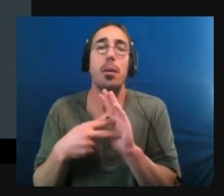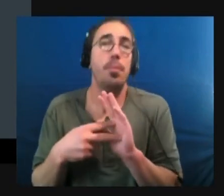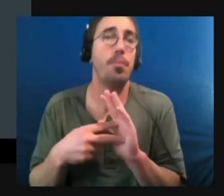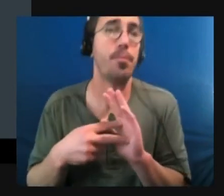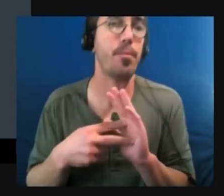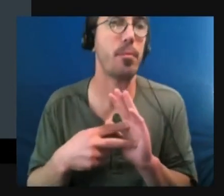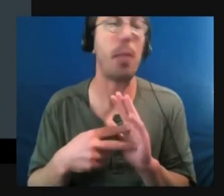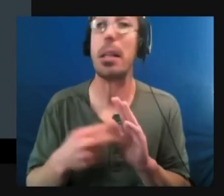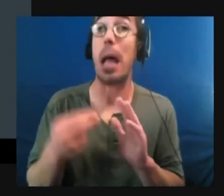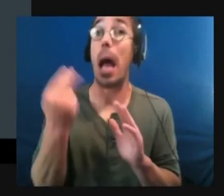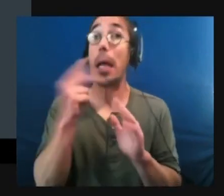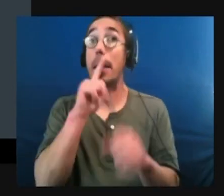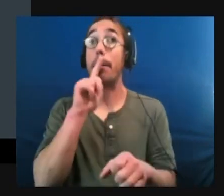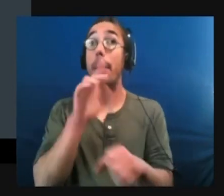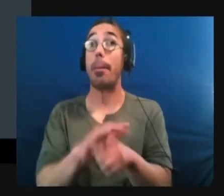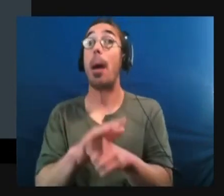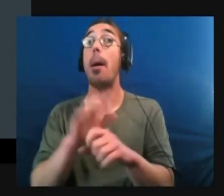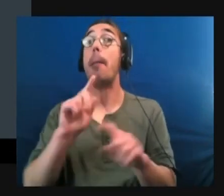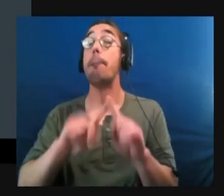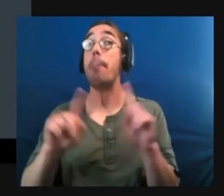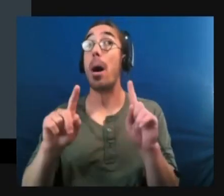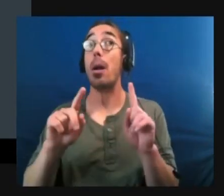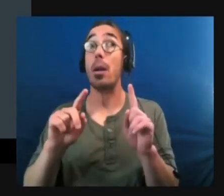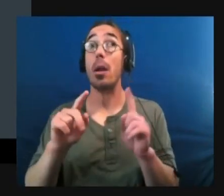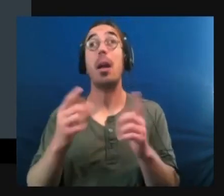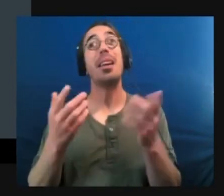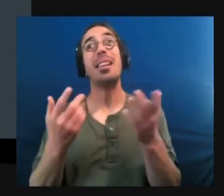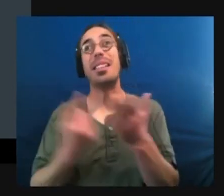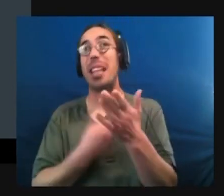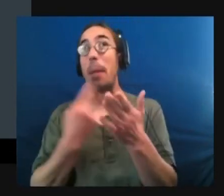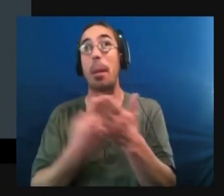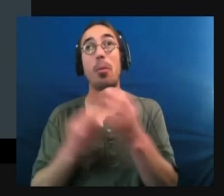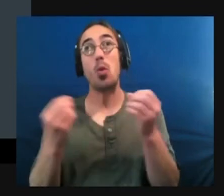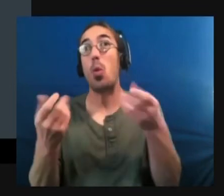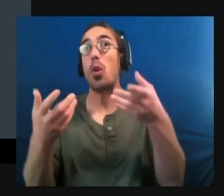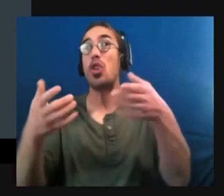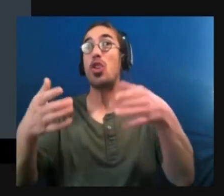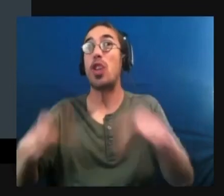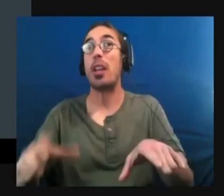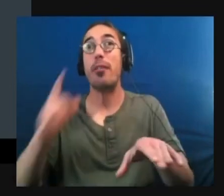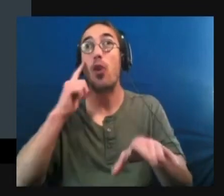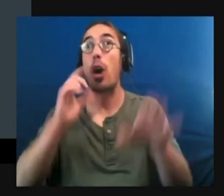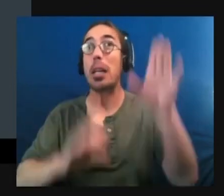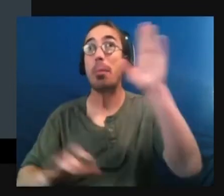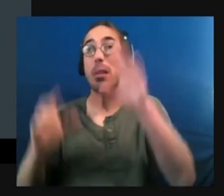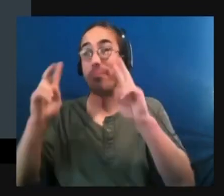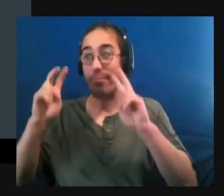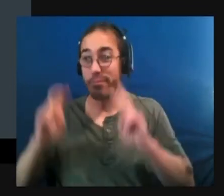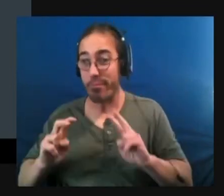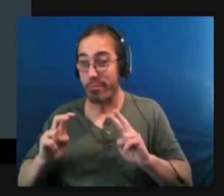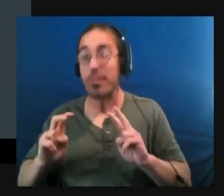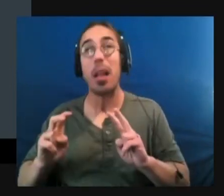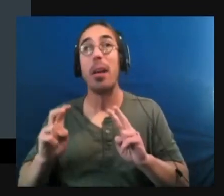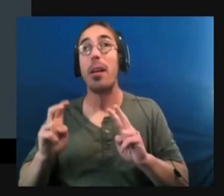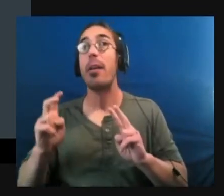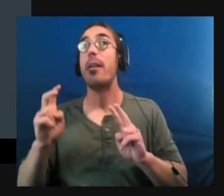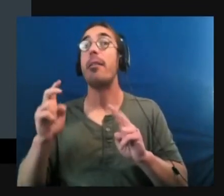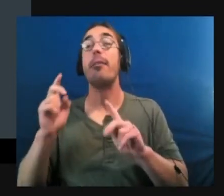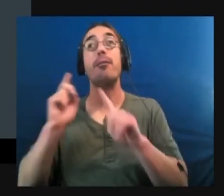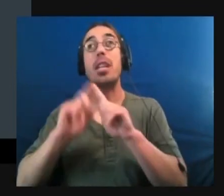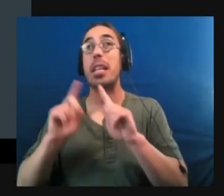commitment. You might not have chances for exploration. This can be for many different